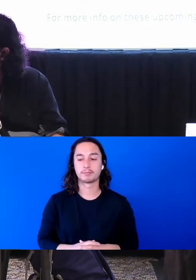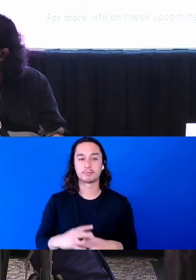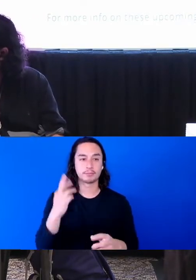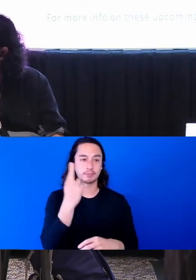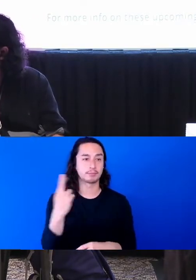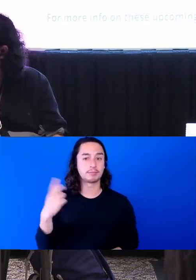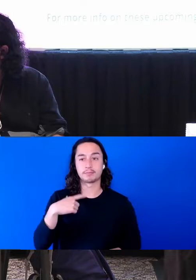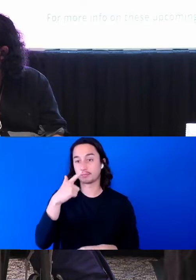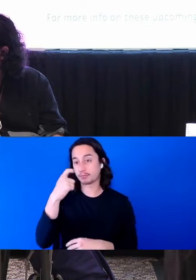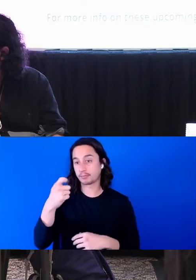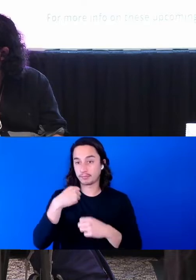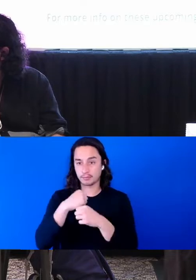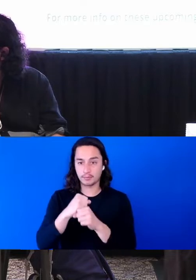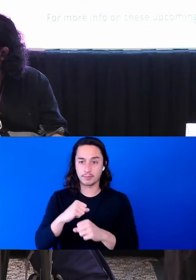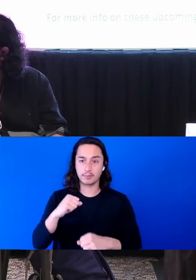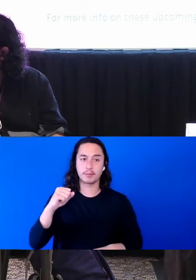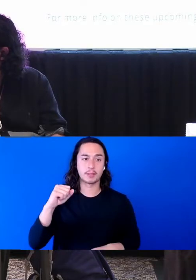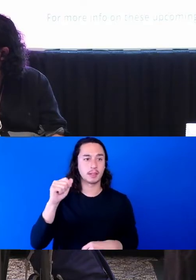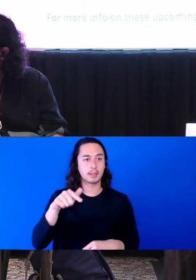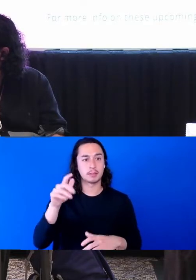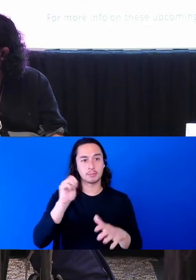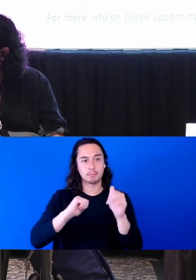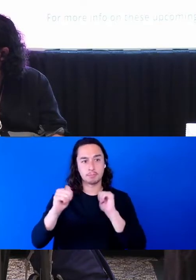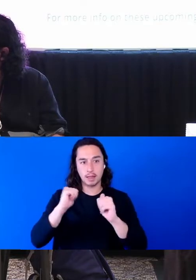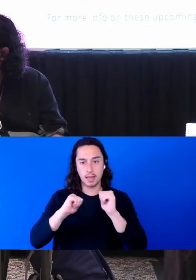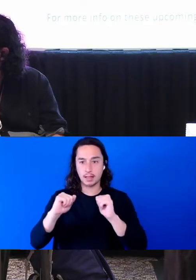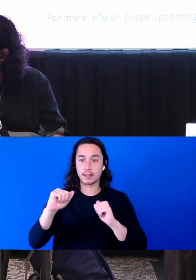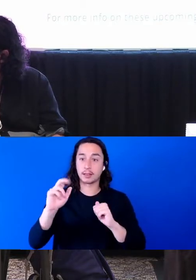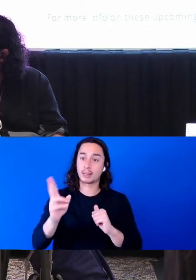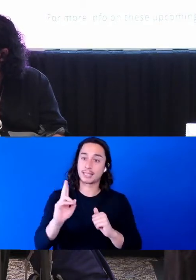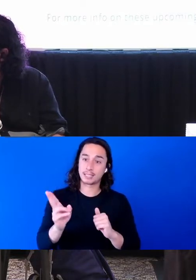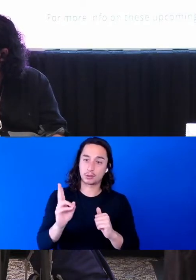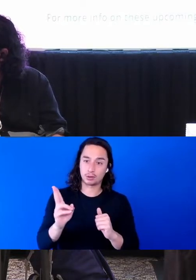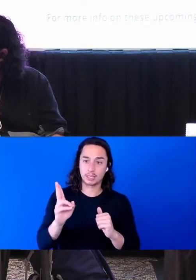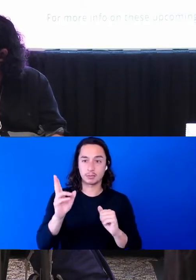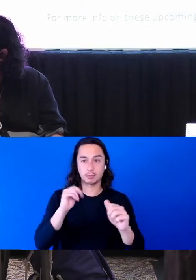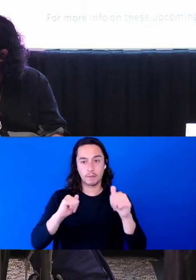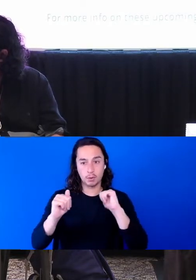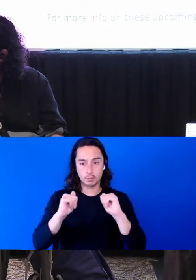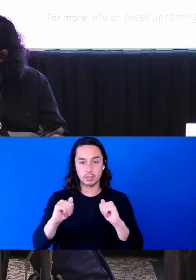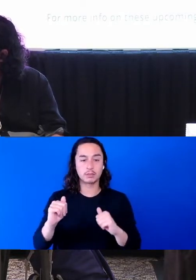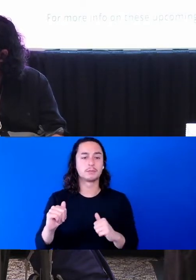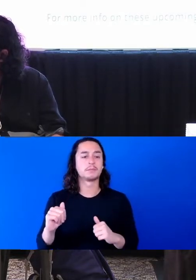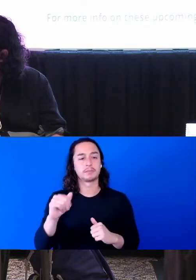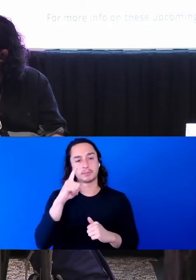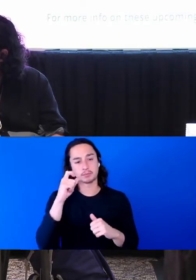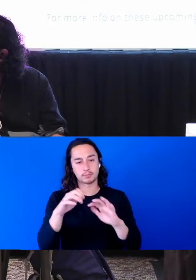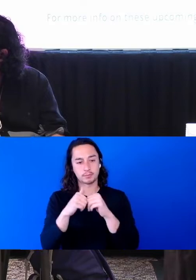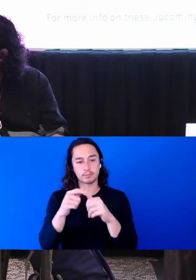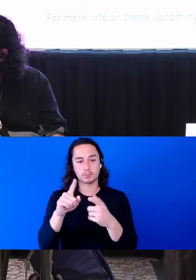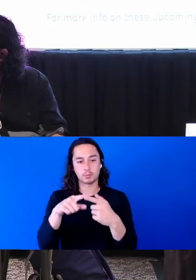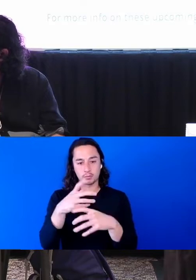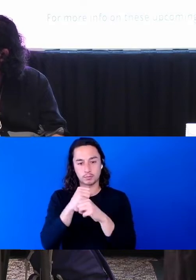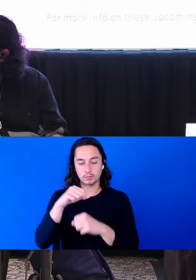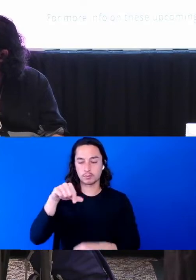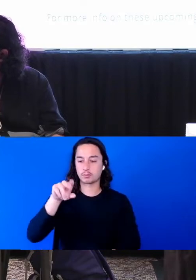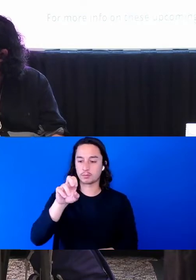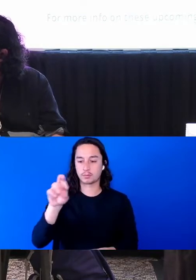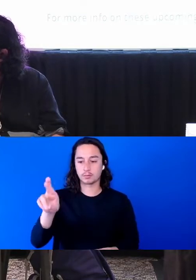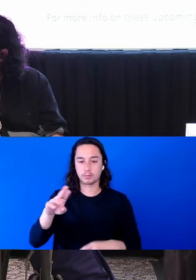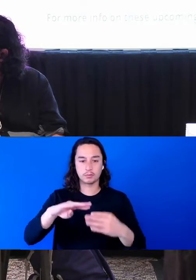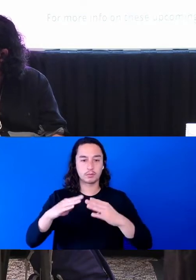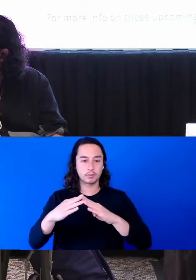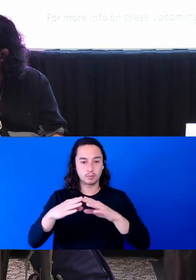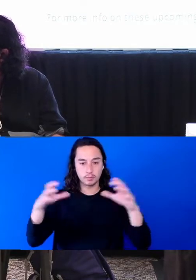history plays, queer history performances, is because it's a way to get queer community in a room gathering and